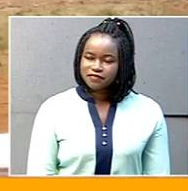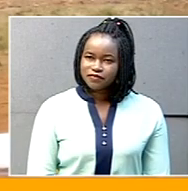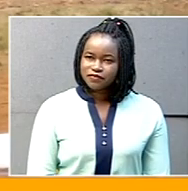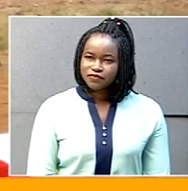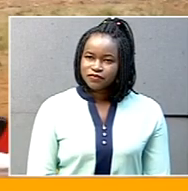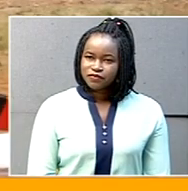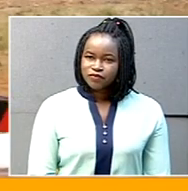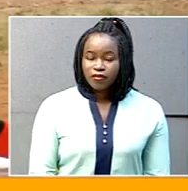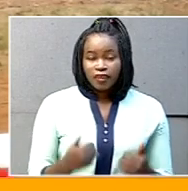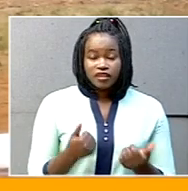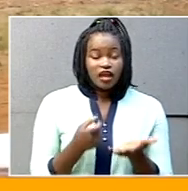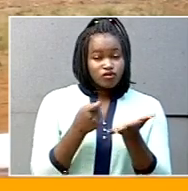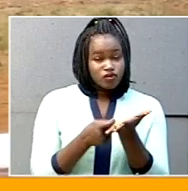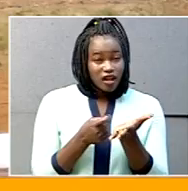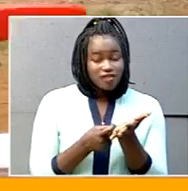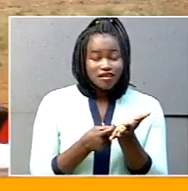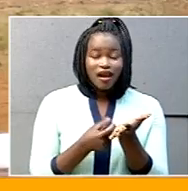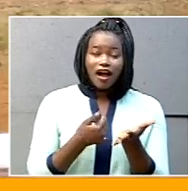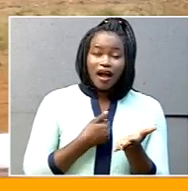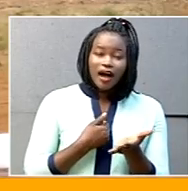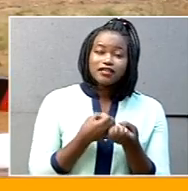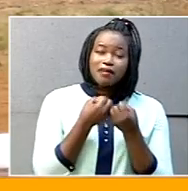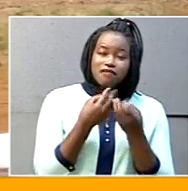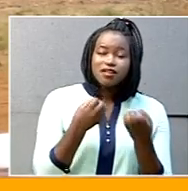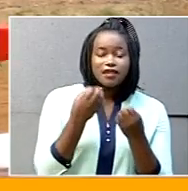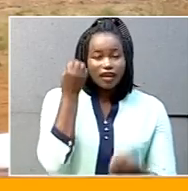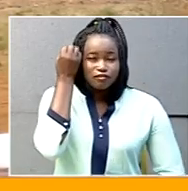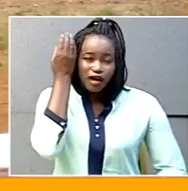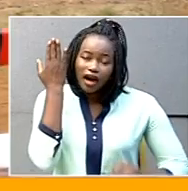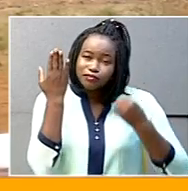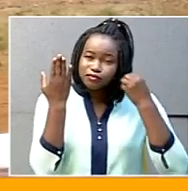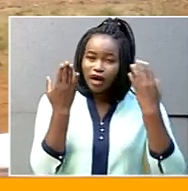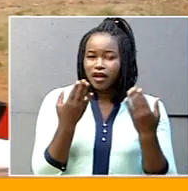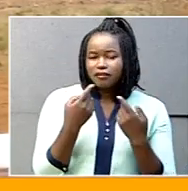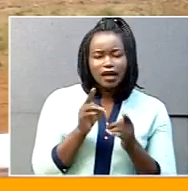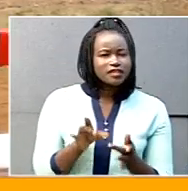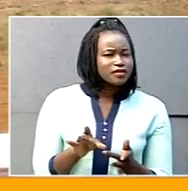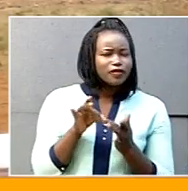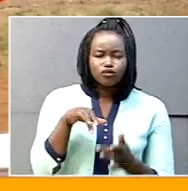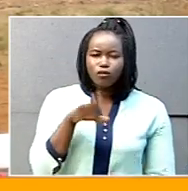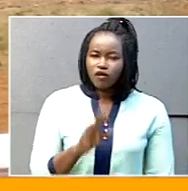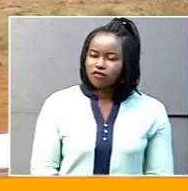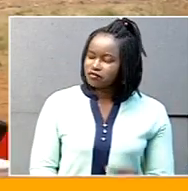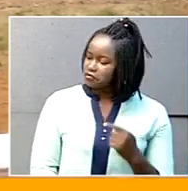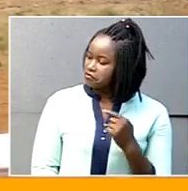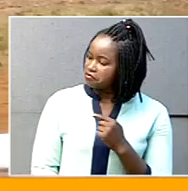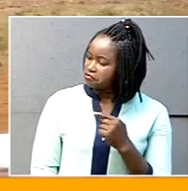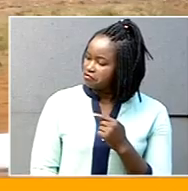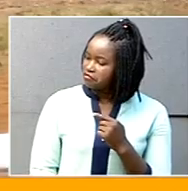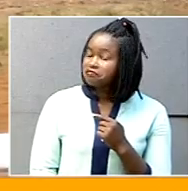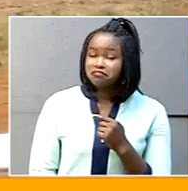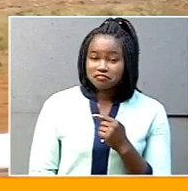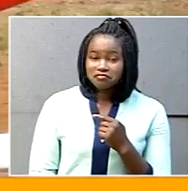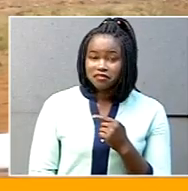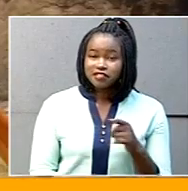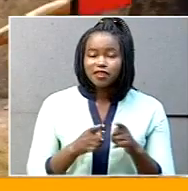Uganda has witnessed many innovations in amateur aircrafts, but none matches Innocent Mugabe and Moses Sambwa's latest caricature of